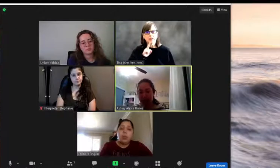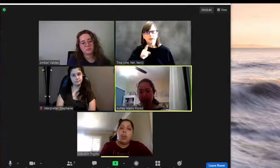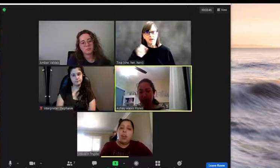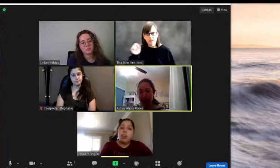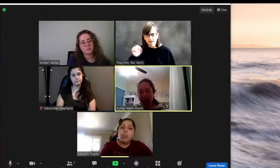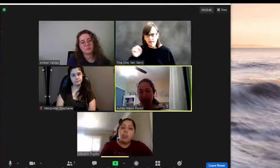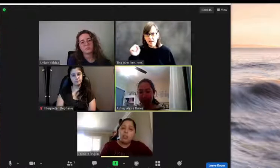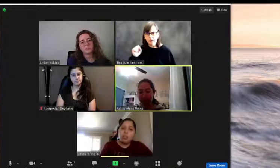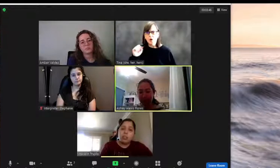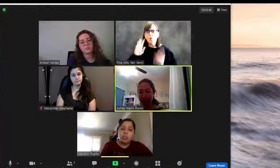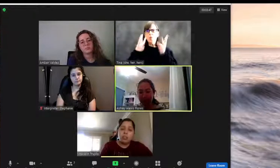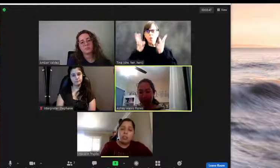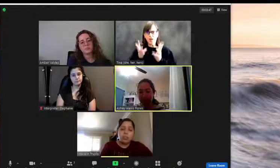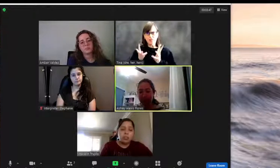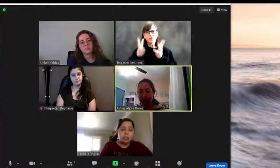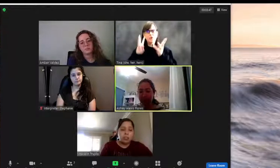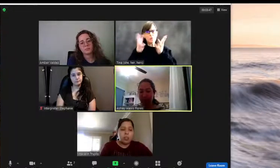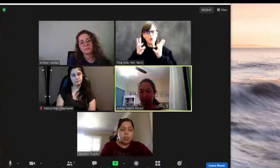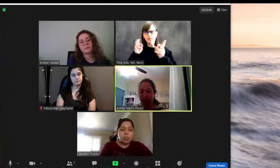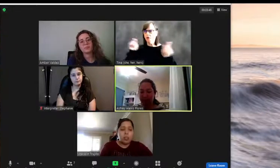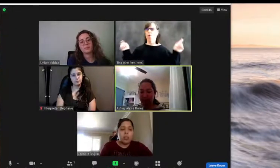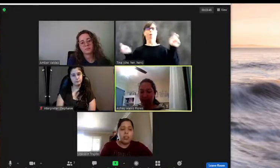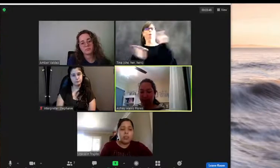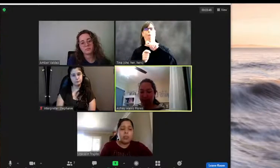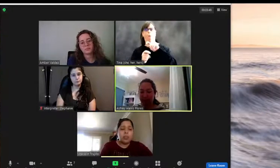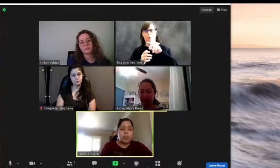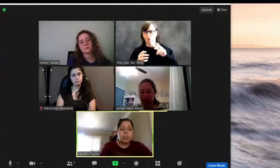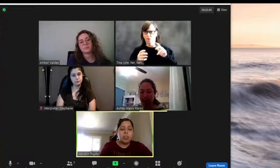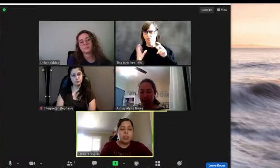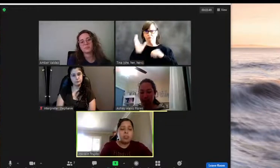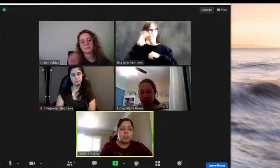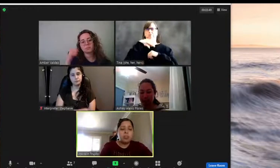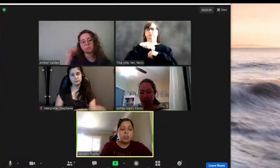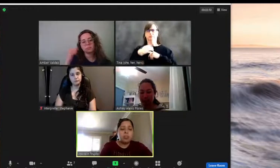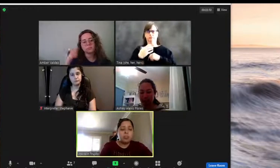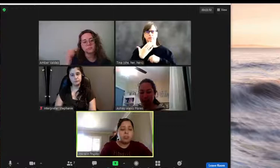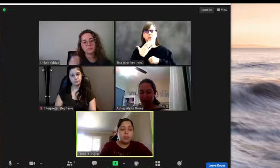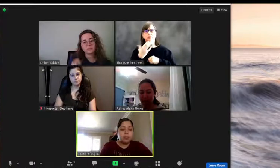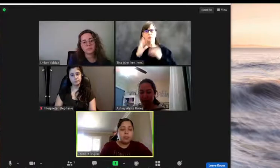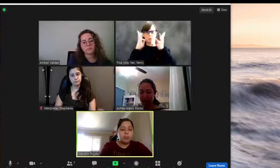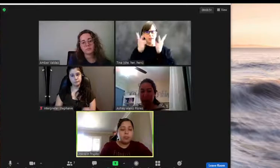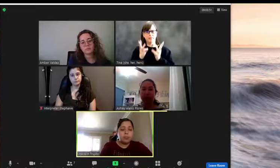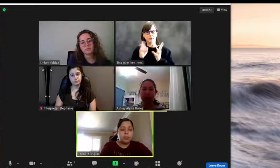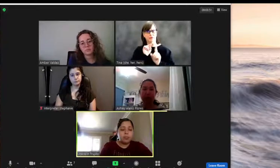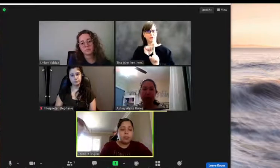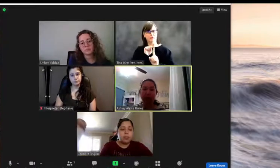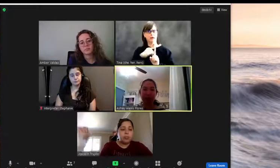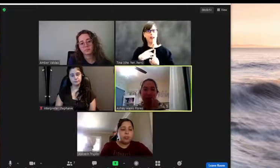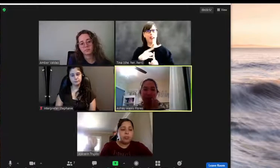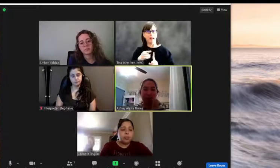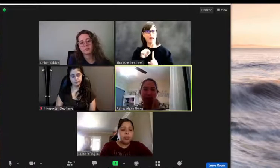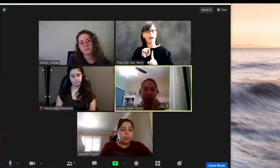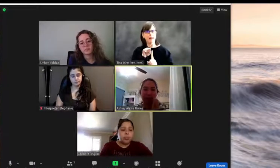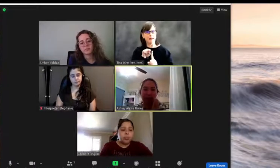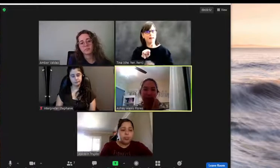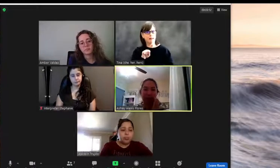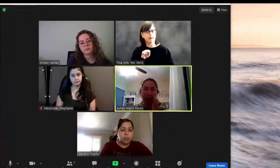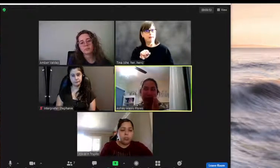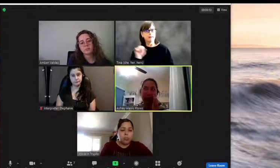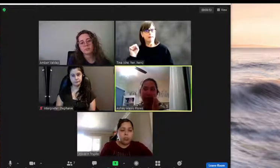Yeah, Weather. weather. Yeah, that's a good one. Yeah, last summer it